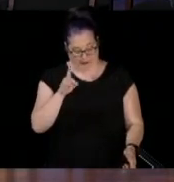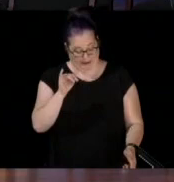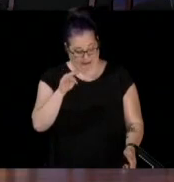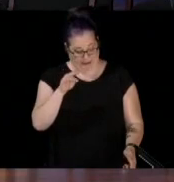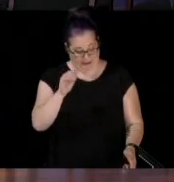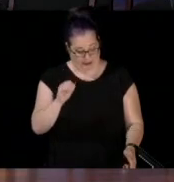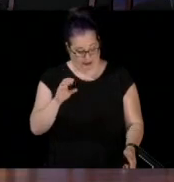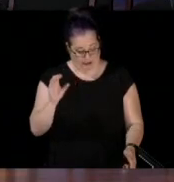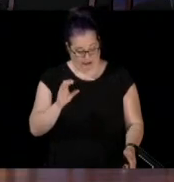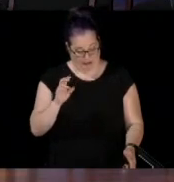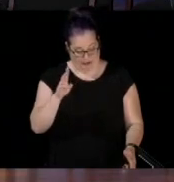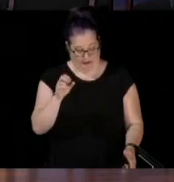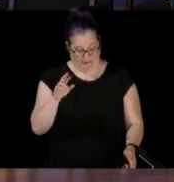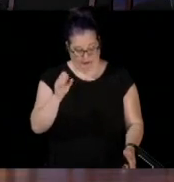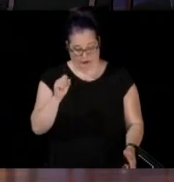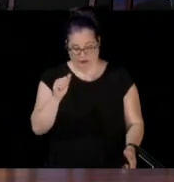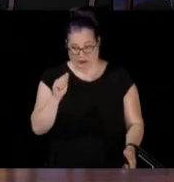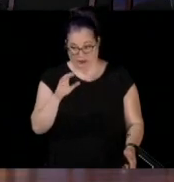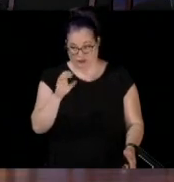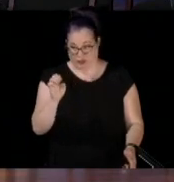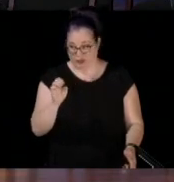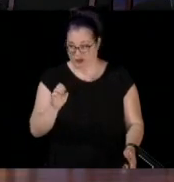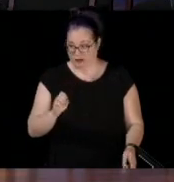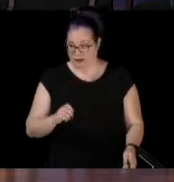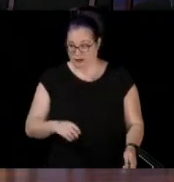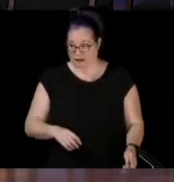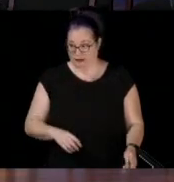Dino Chapman Versace.